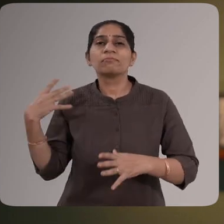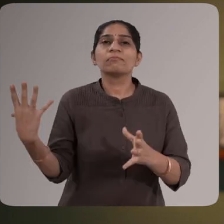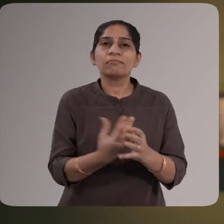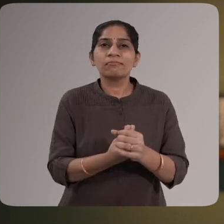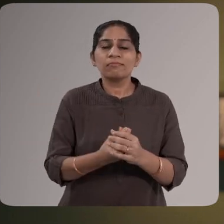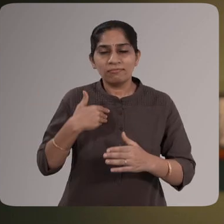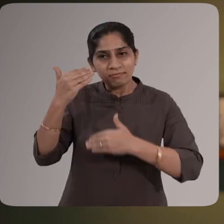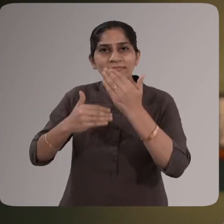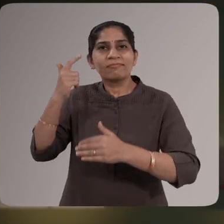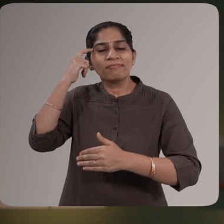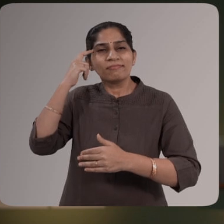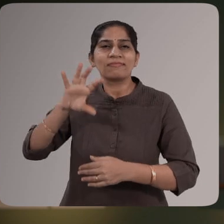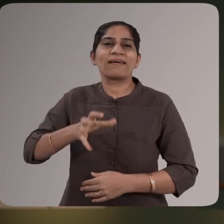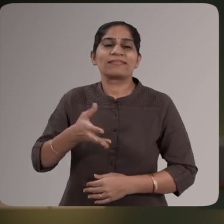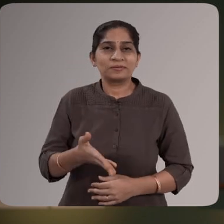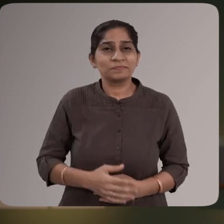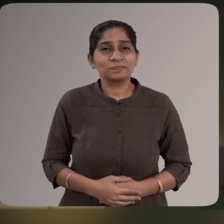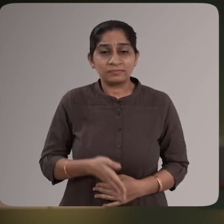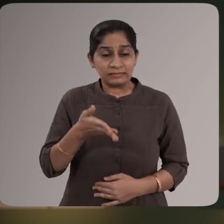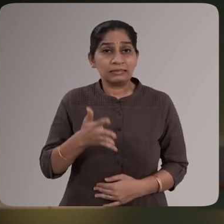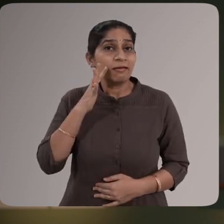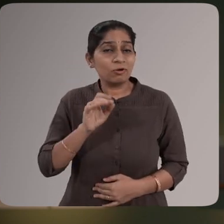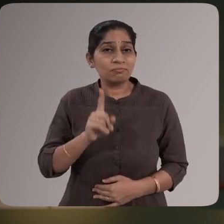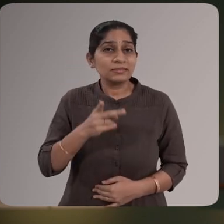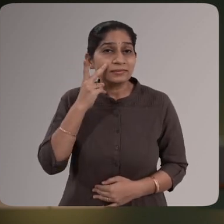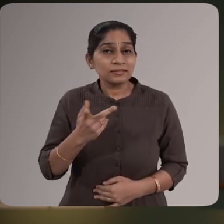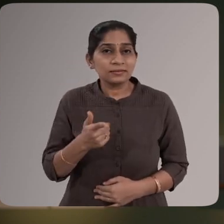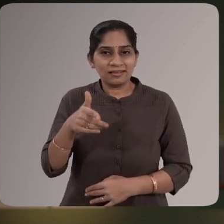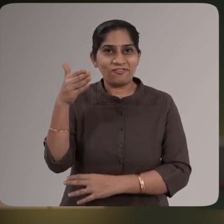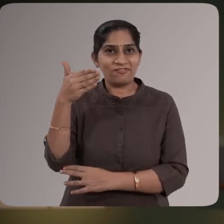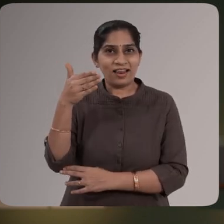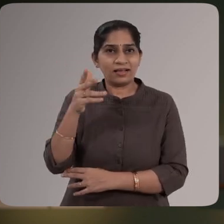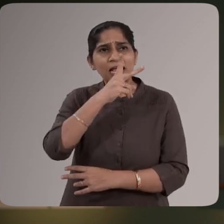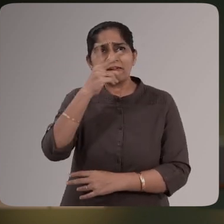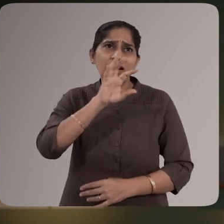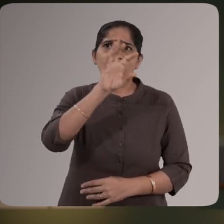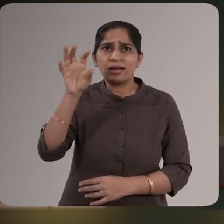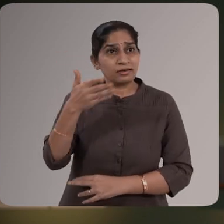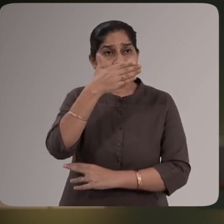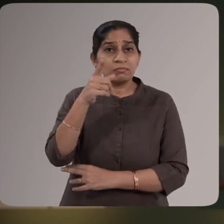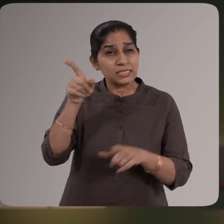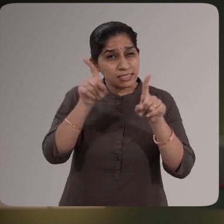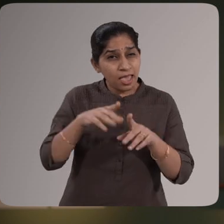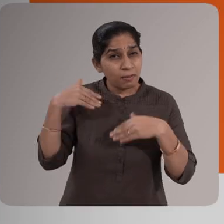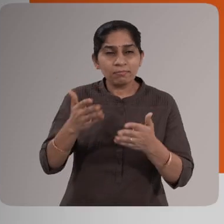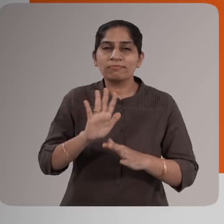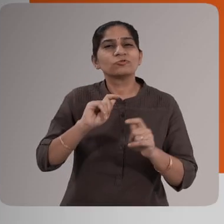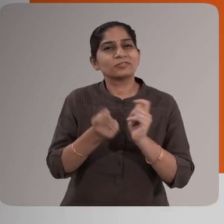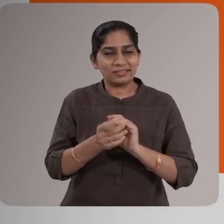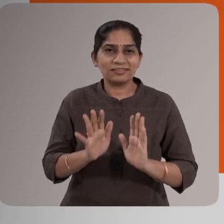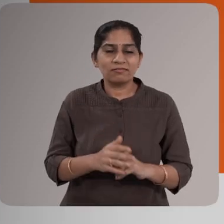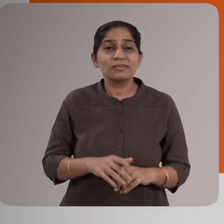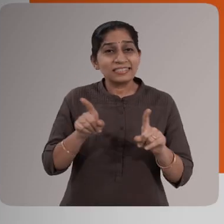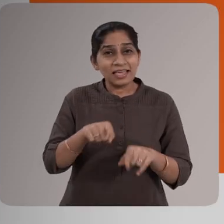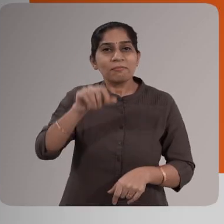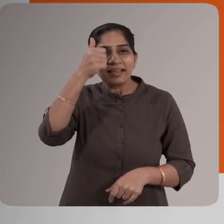and progressive nation. Over here, it's also important to note that the flags of nations often change,